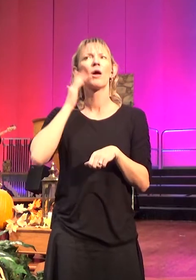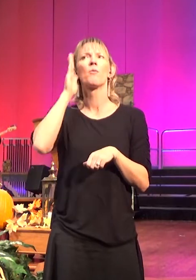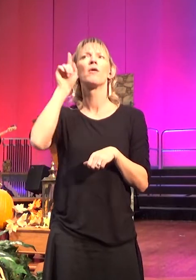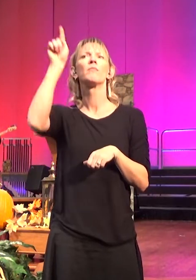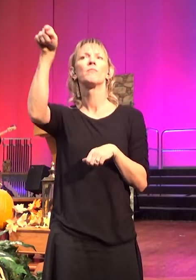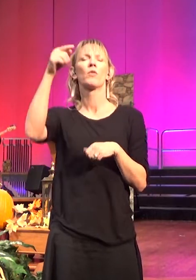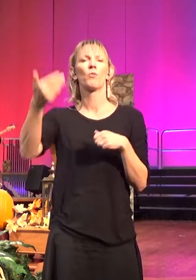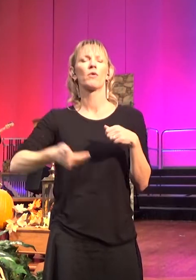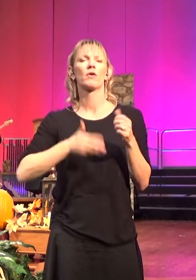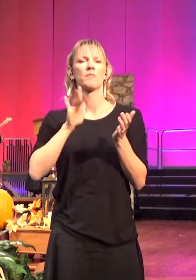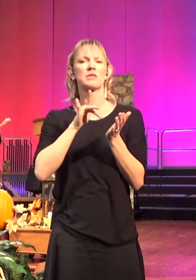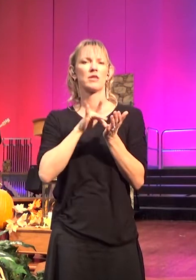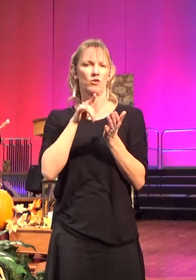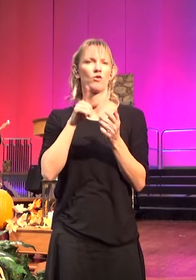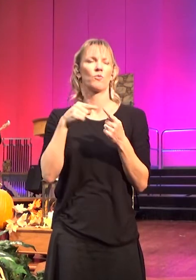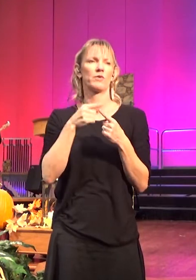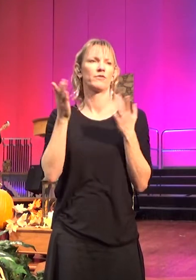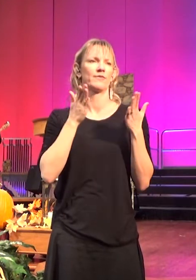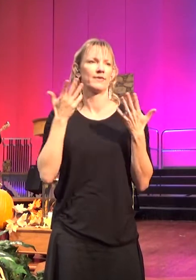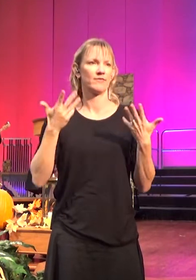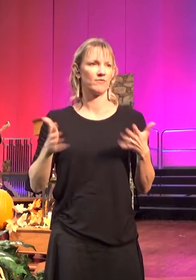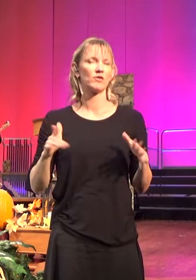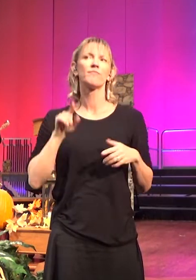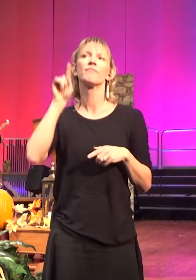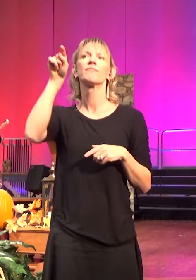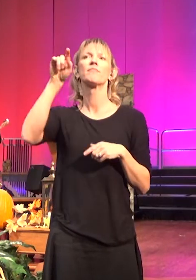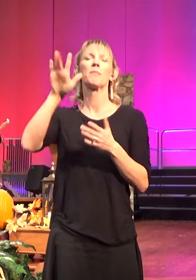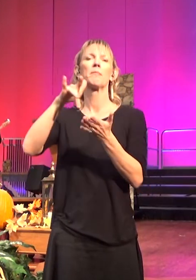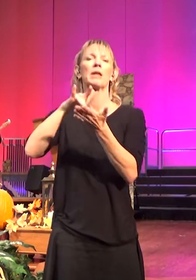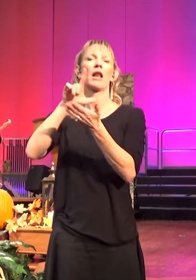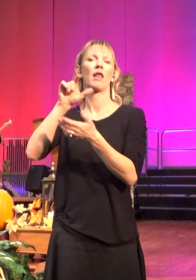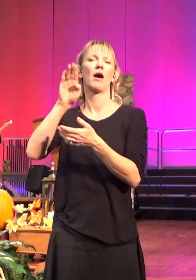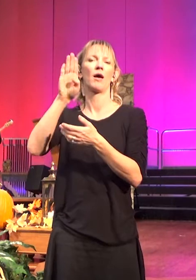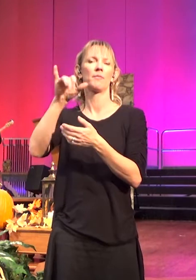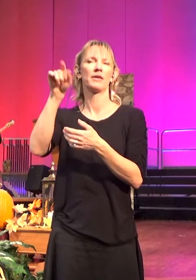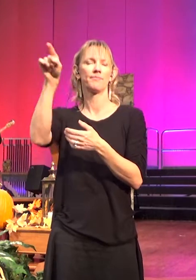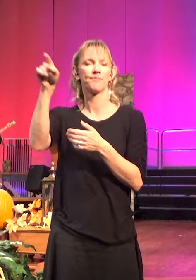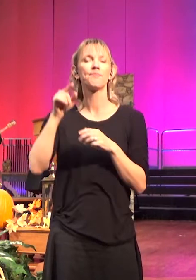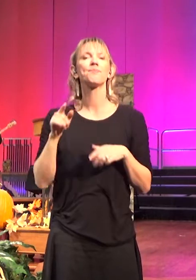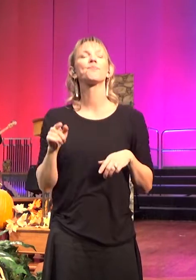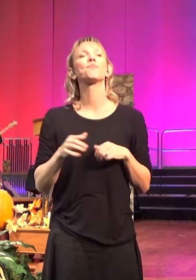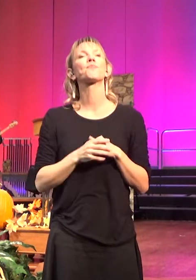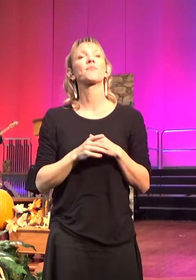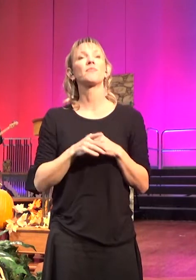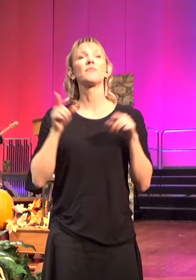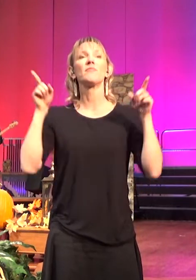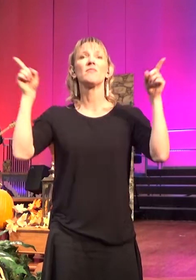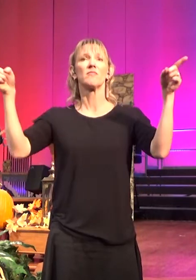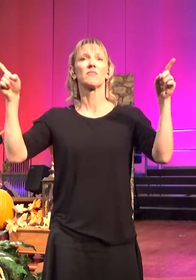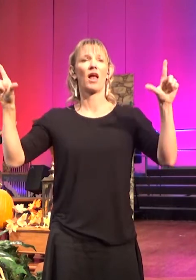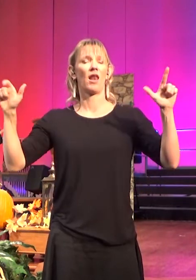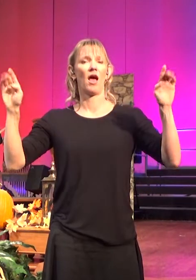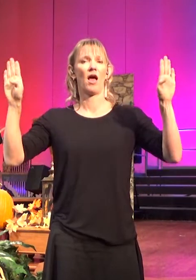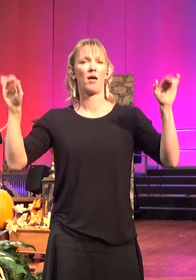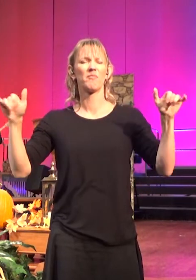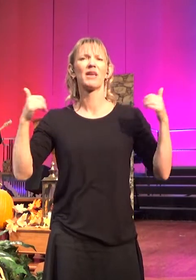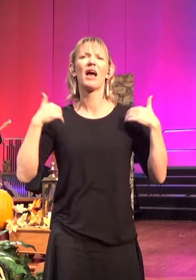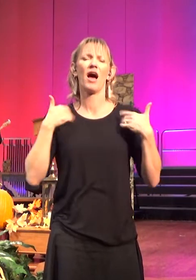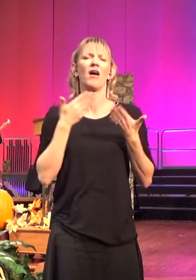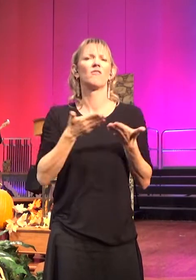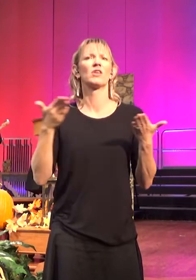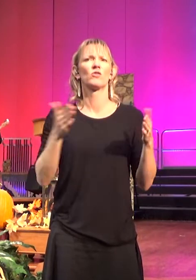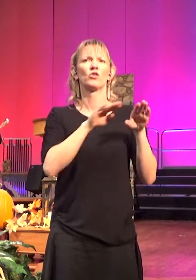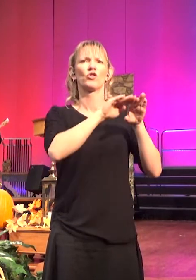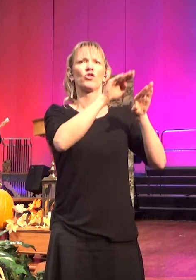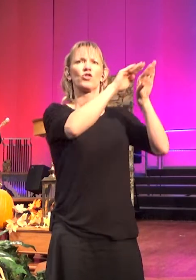High Church. And I will be at our Welcome Center right after the service, right in the middle of our beautiful lobby. And at either end